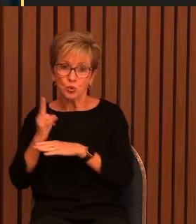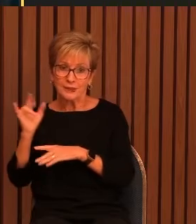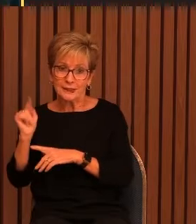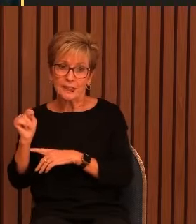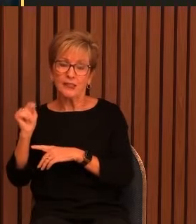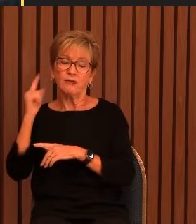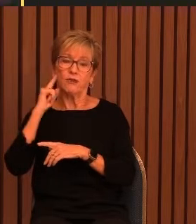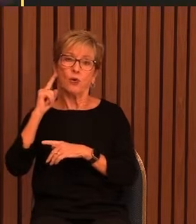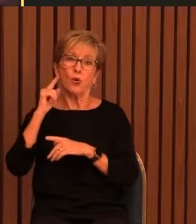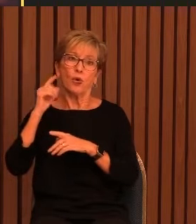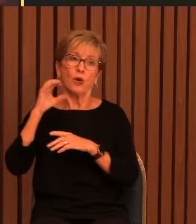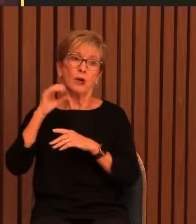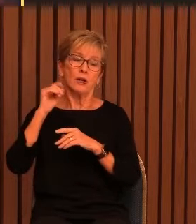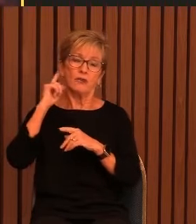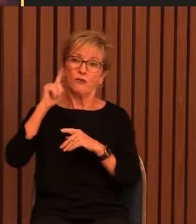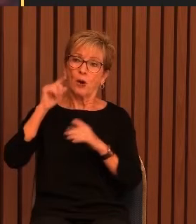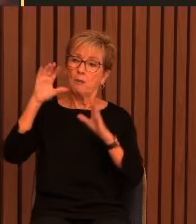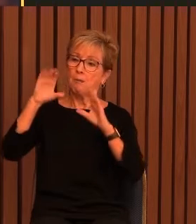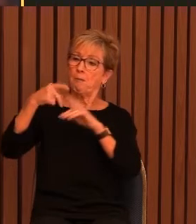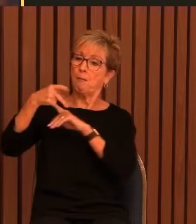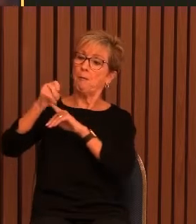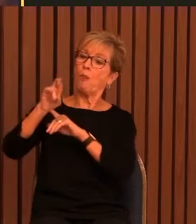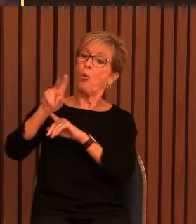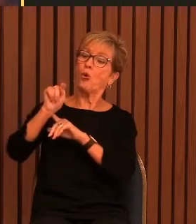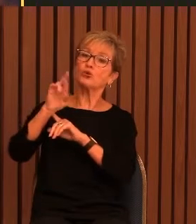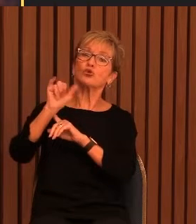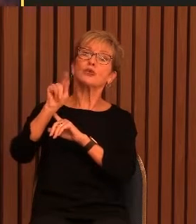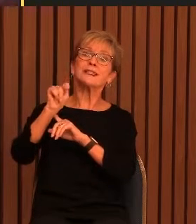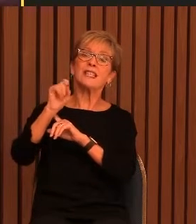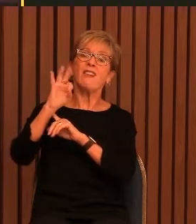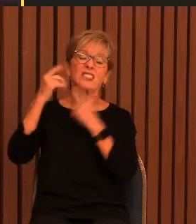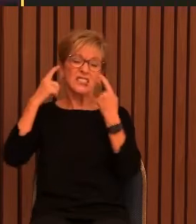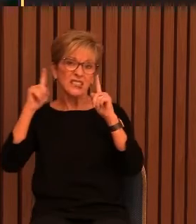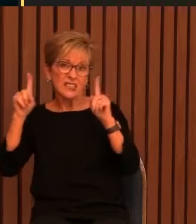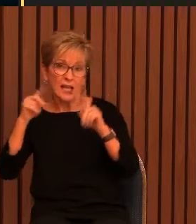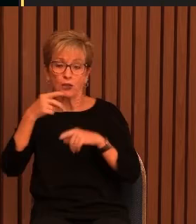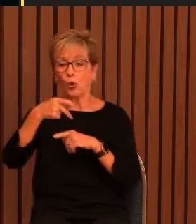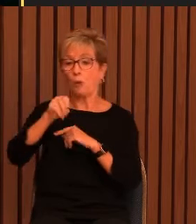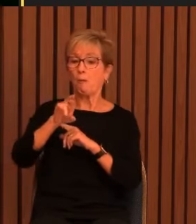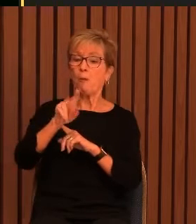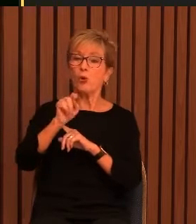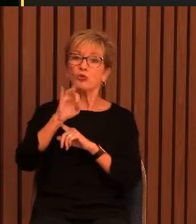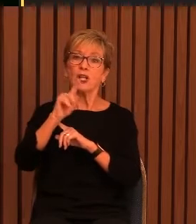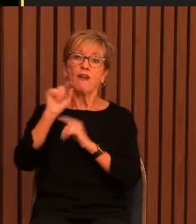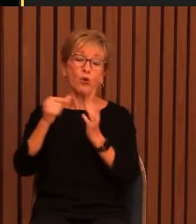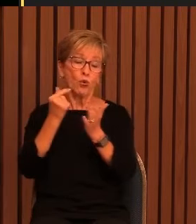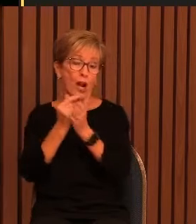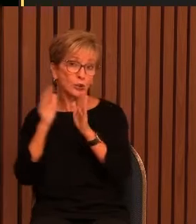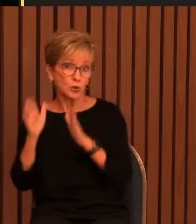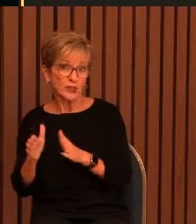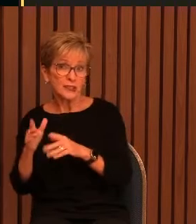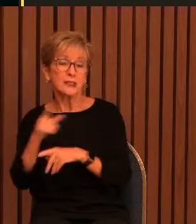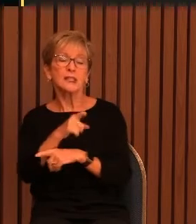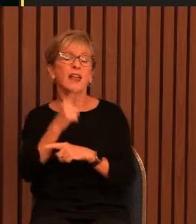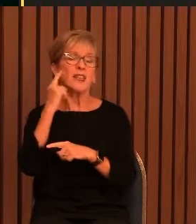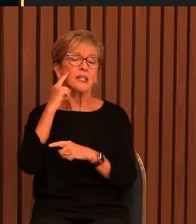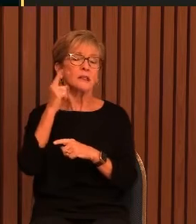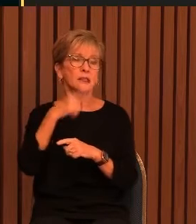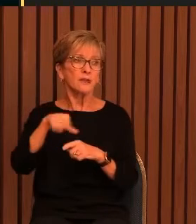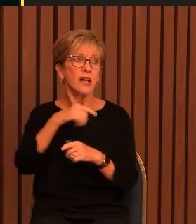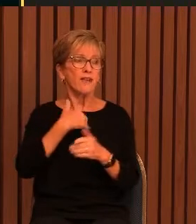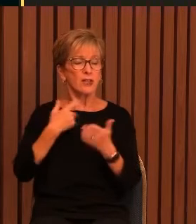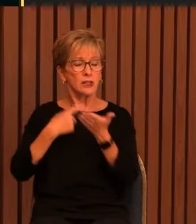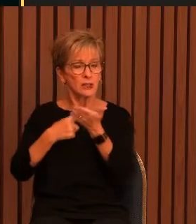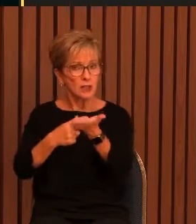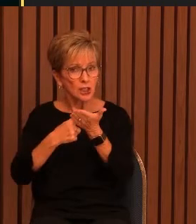of a success or portrait of a graduate or a learner. I think there's a lot of districts who are doing some of this, having some of this conversation,